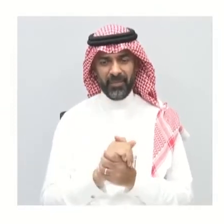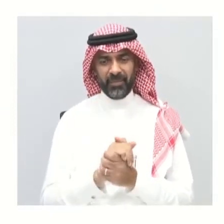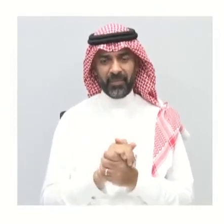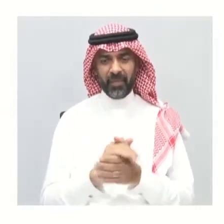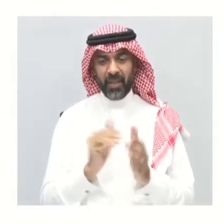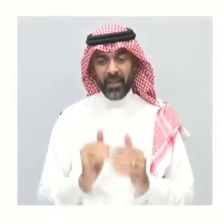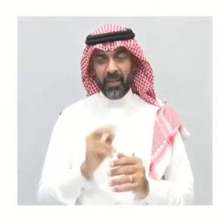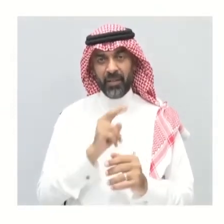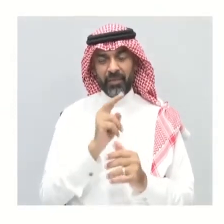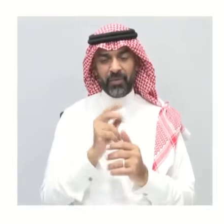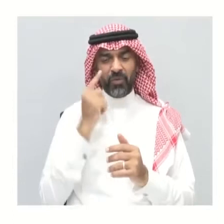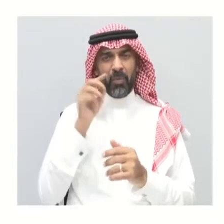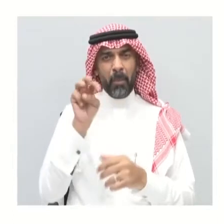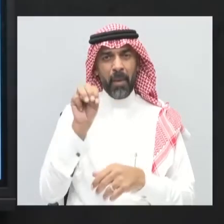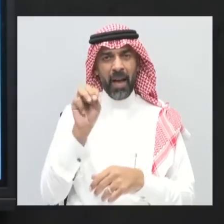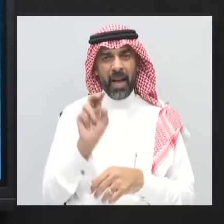What does the word muddy mean?